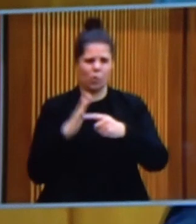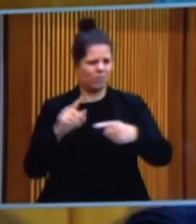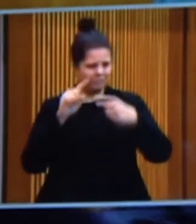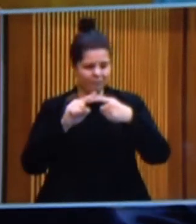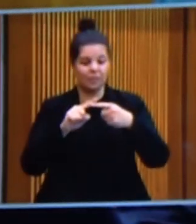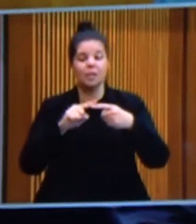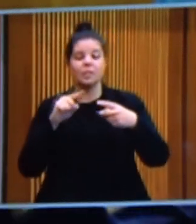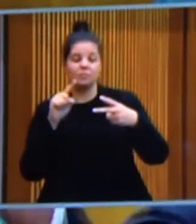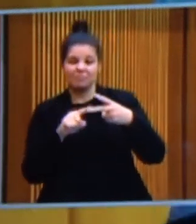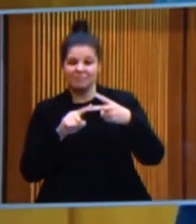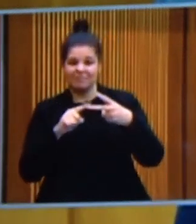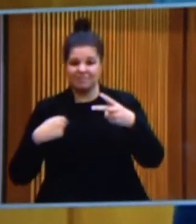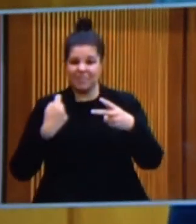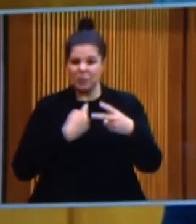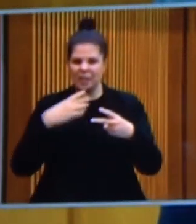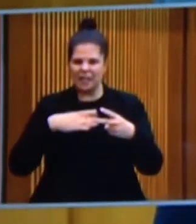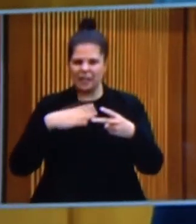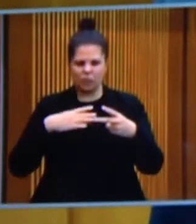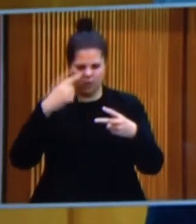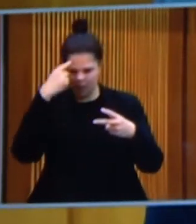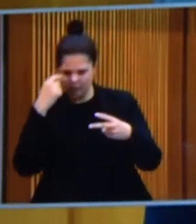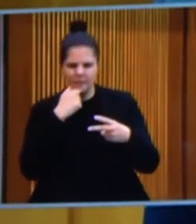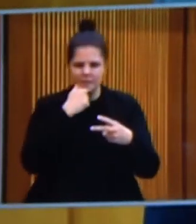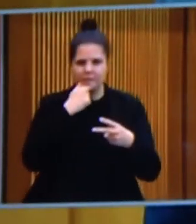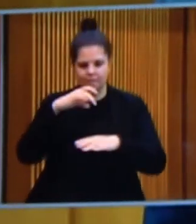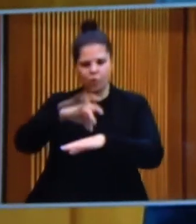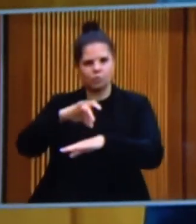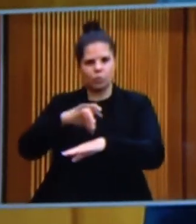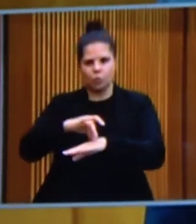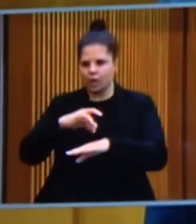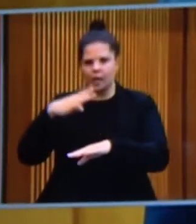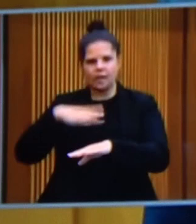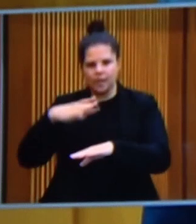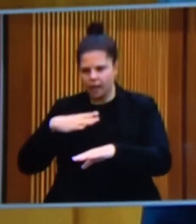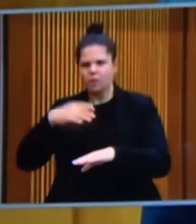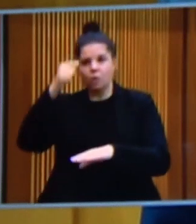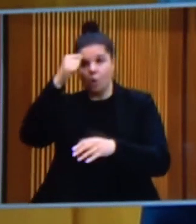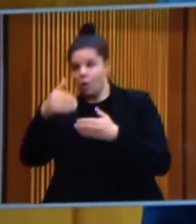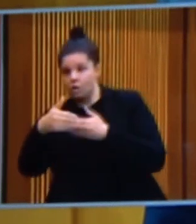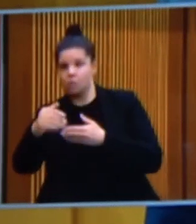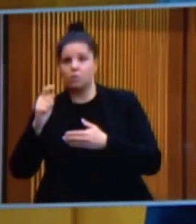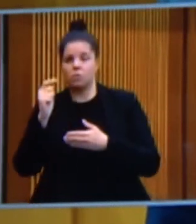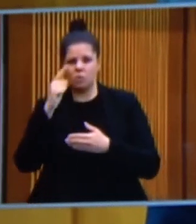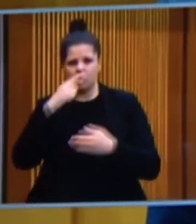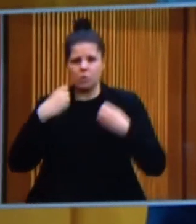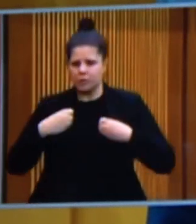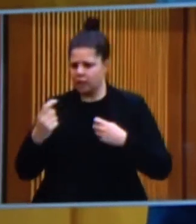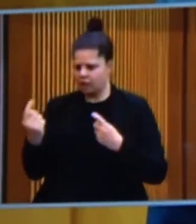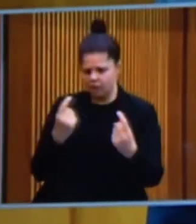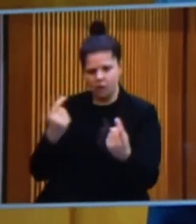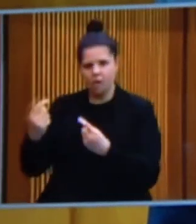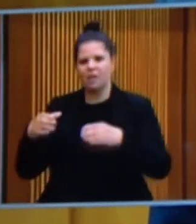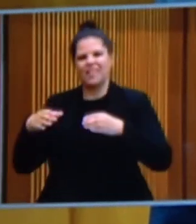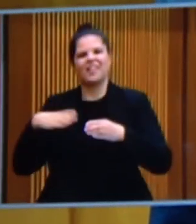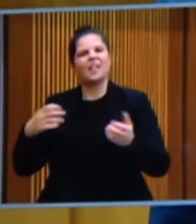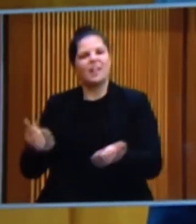second task is to boost the capacity of our hospitals to deal with this outbreak, to provide the